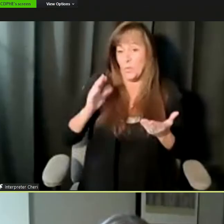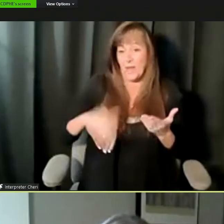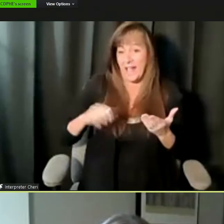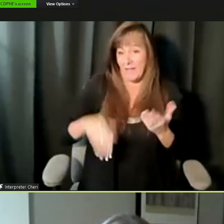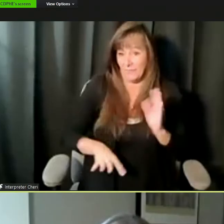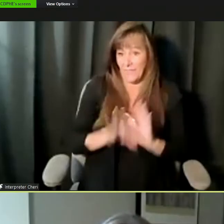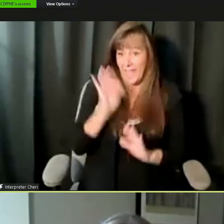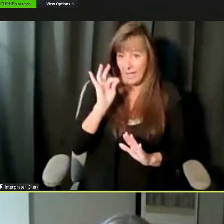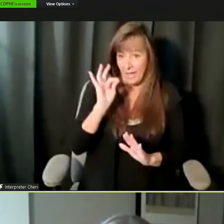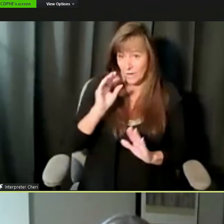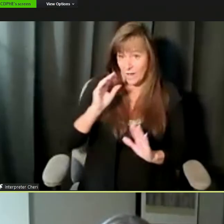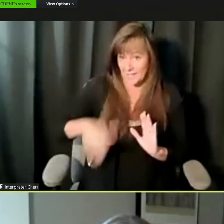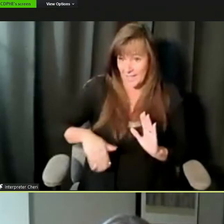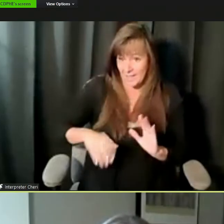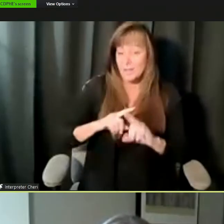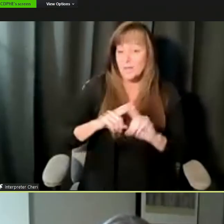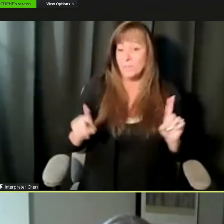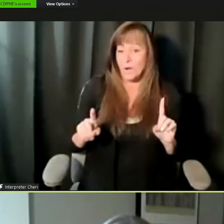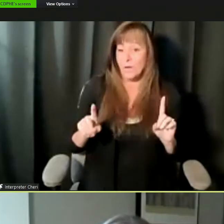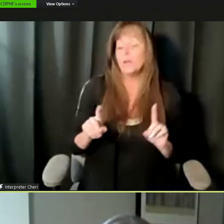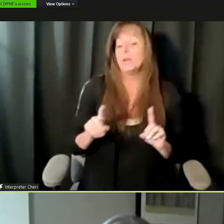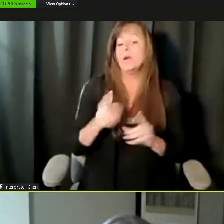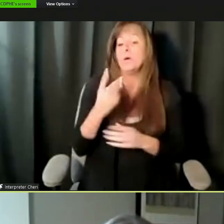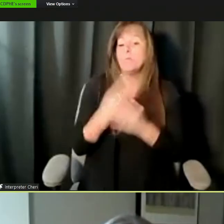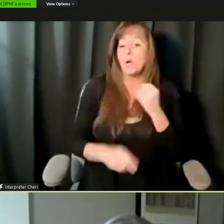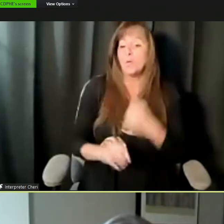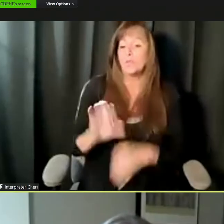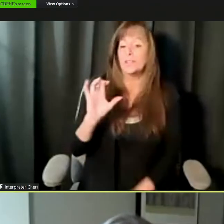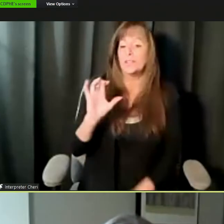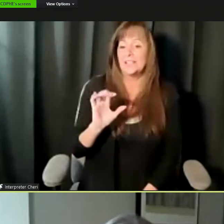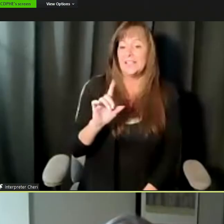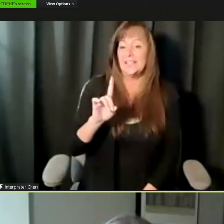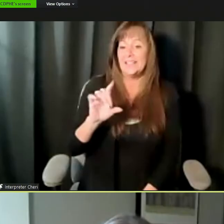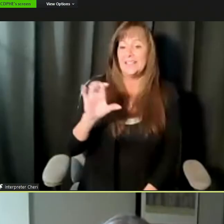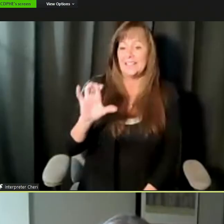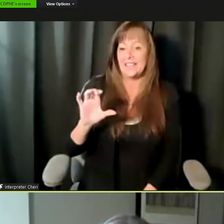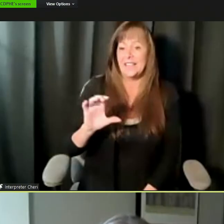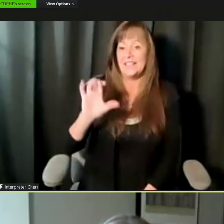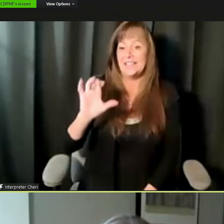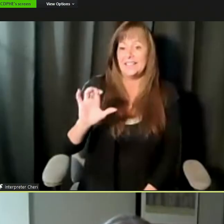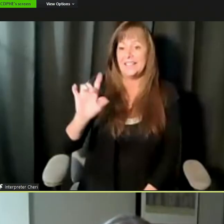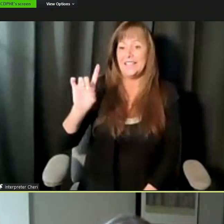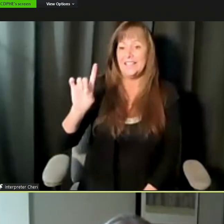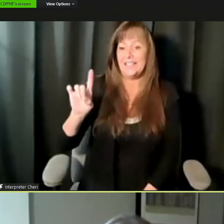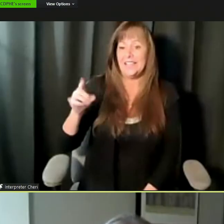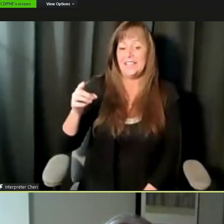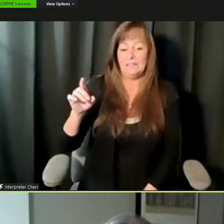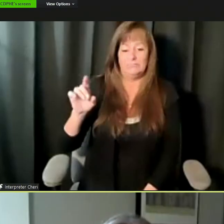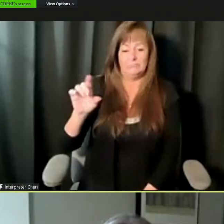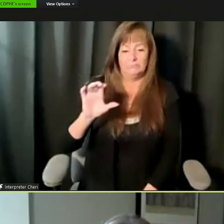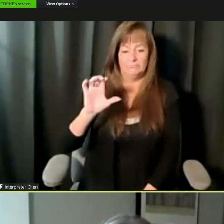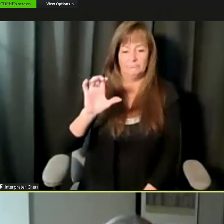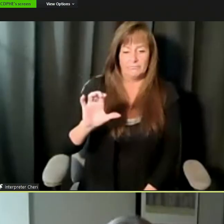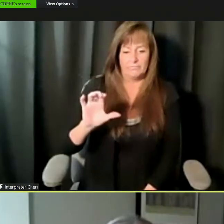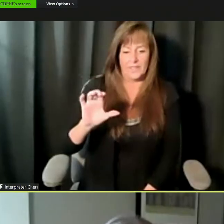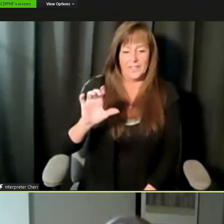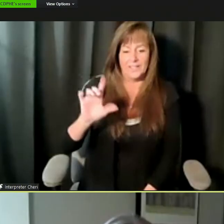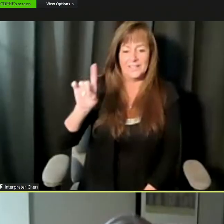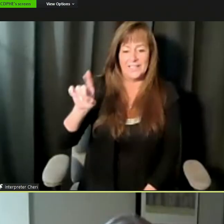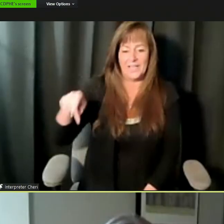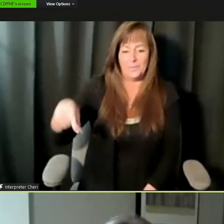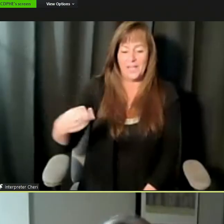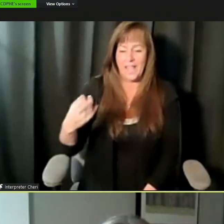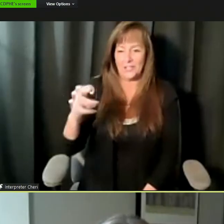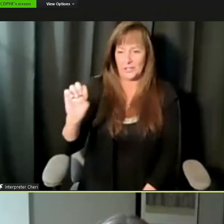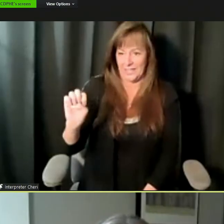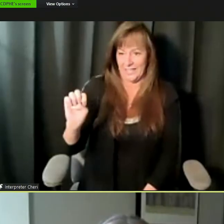yet. Both CDC and the CDPHE lab are doing enhanced work to do the sequencing